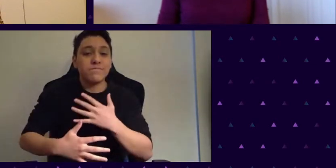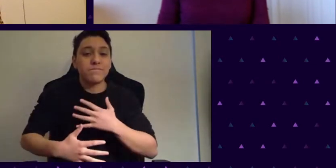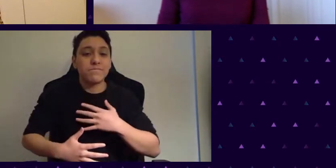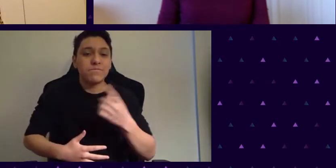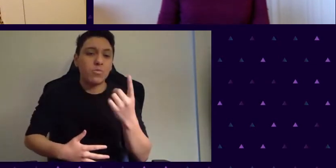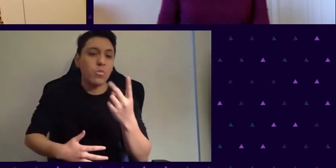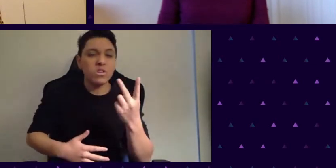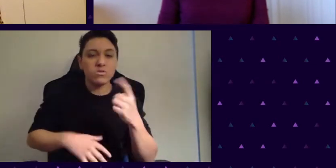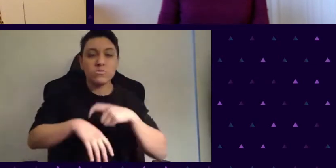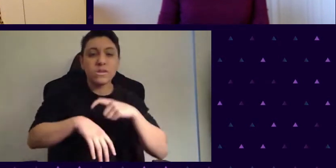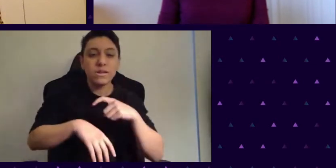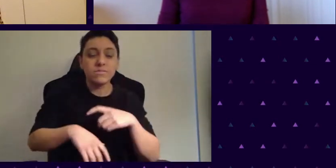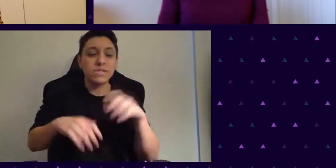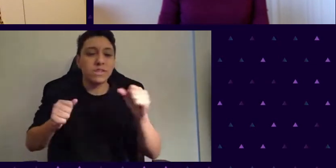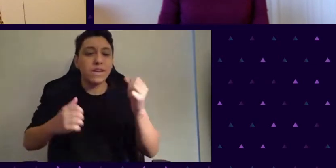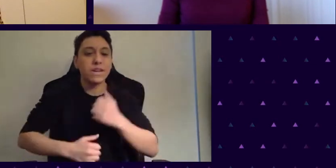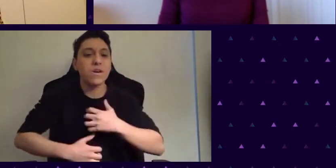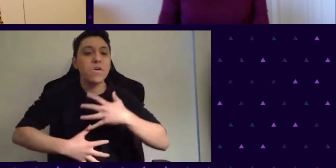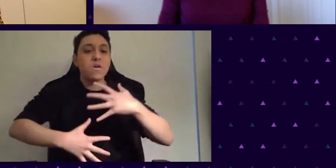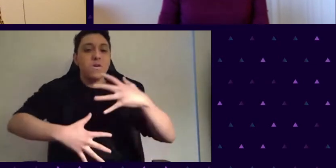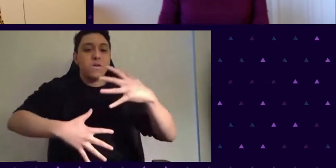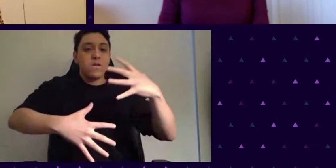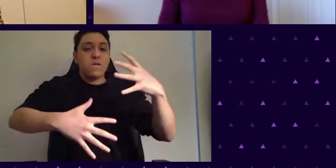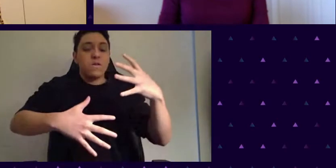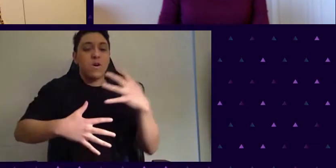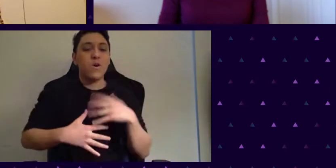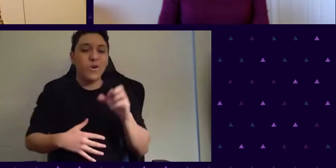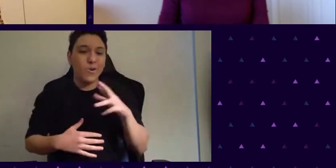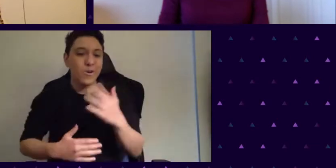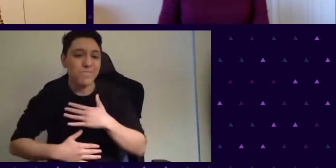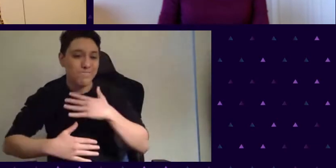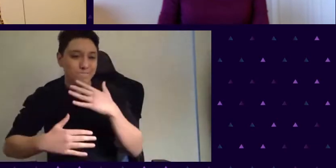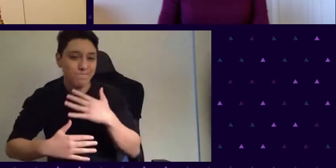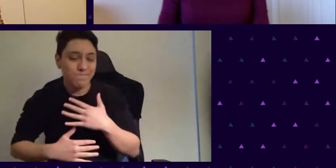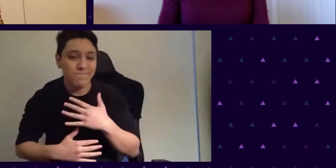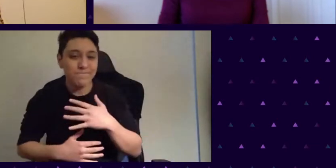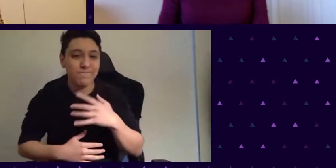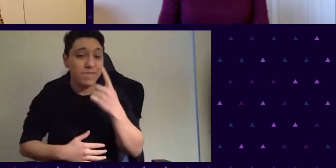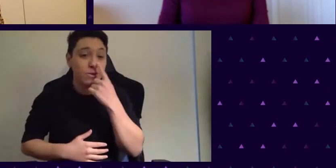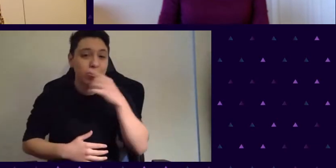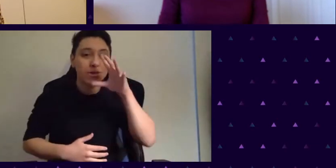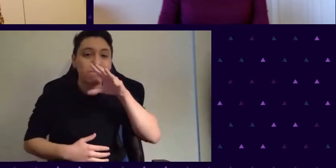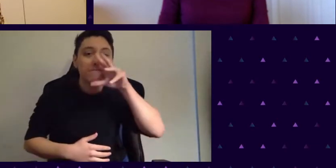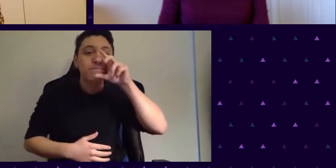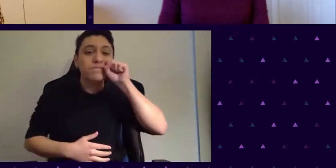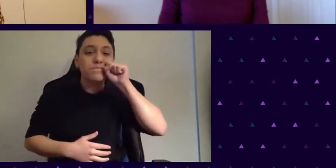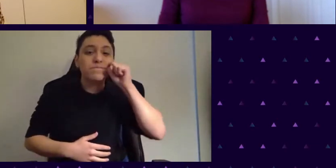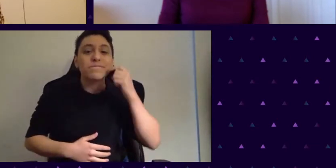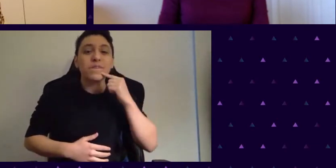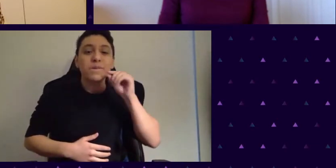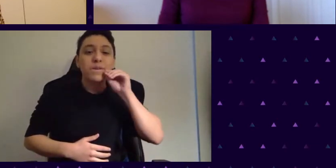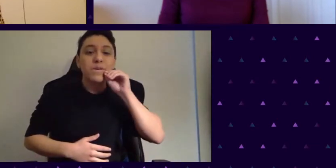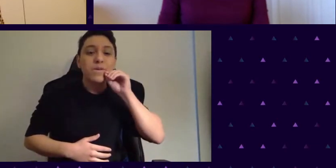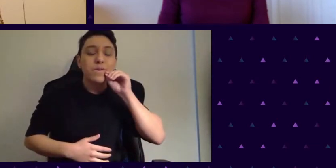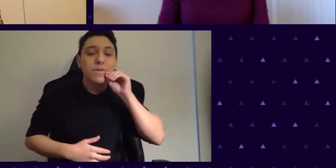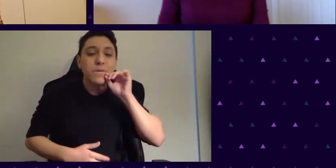And they can be pretty big breaths if that feels right. In through your nose, out through your mouth.